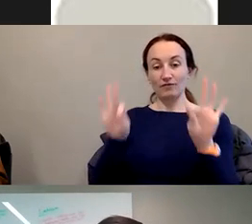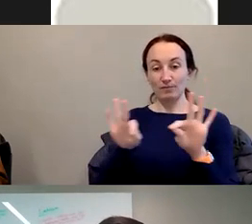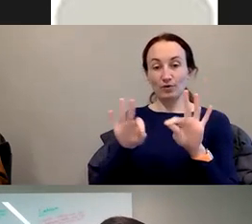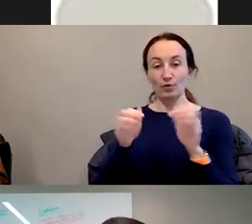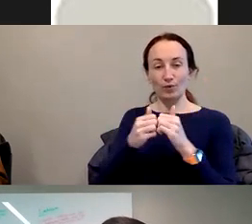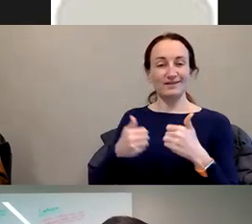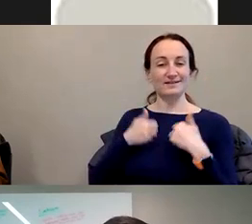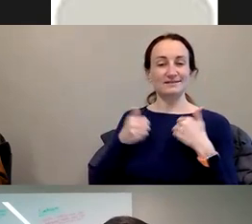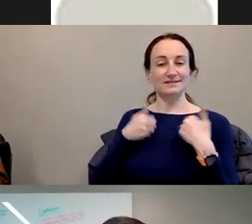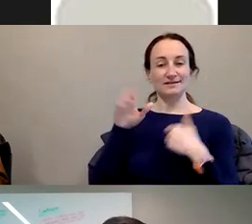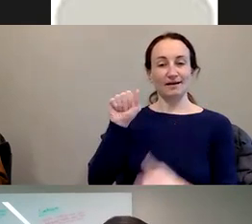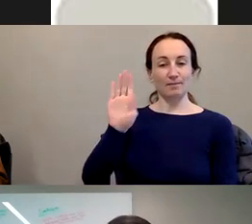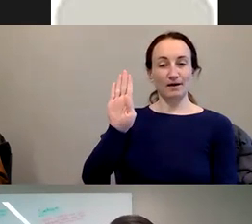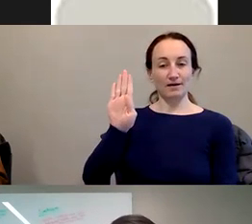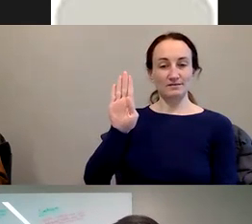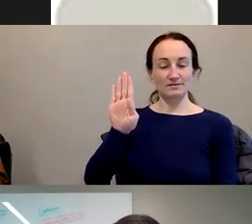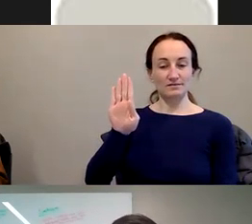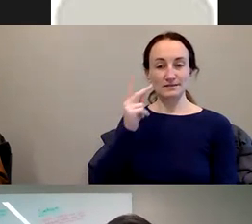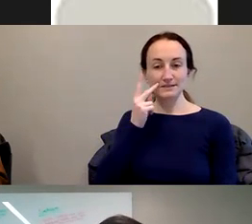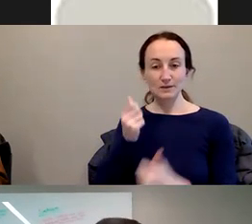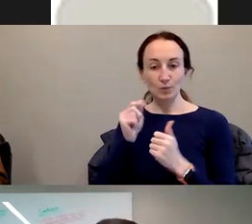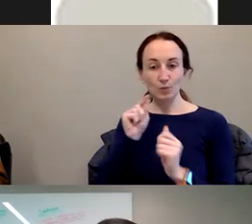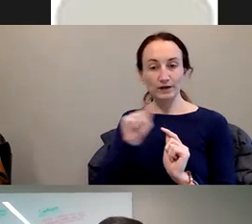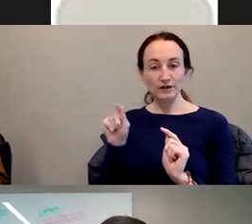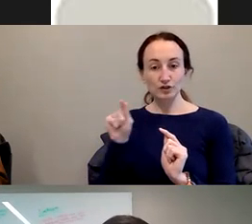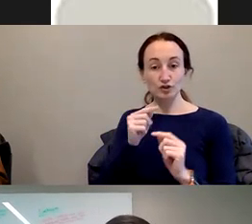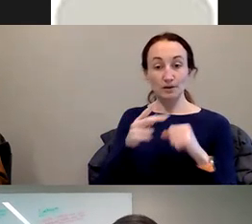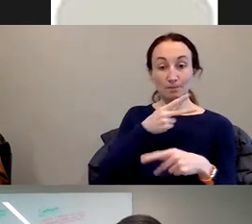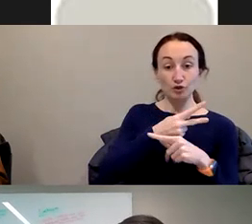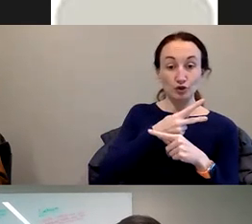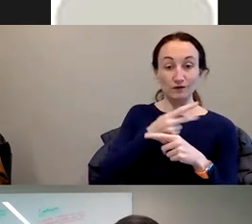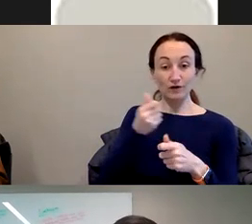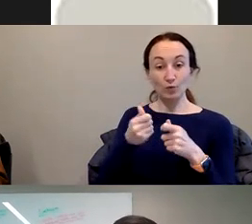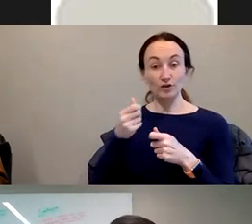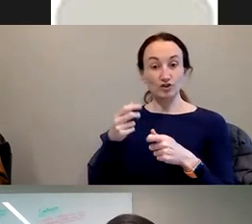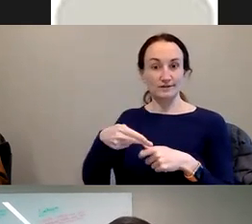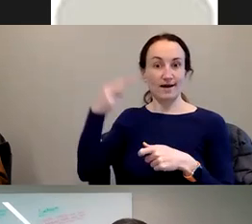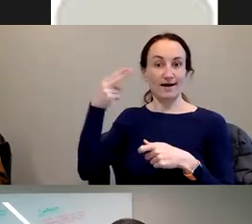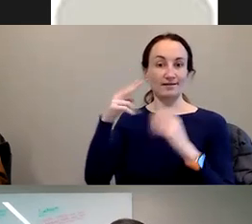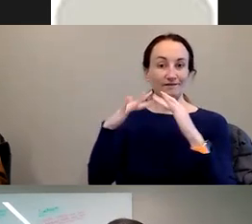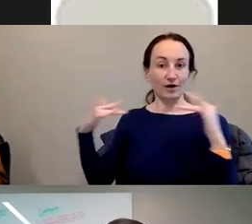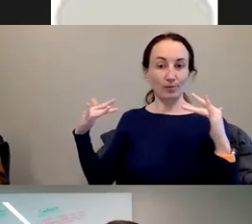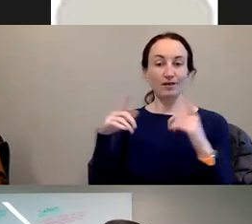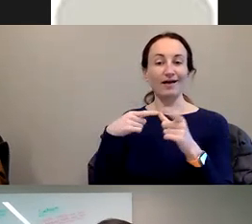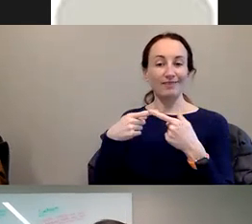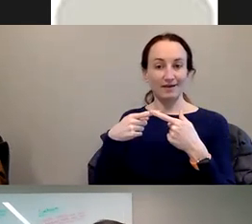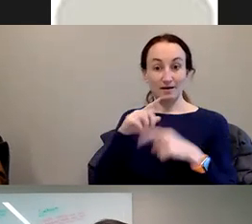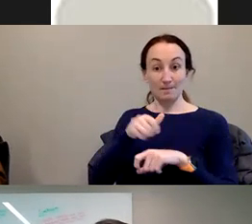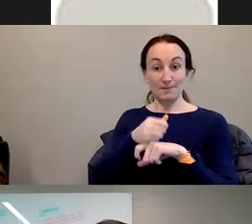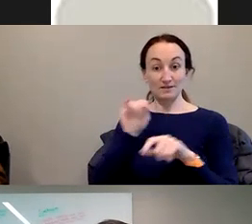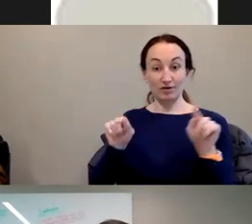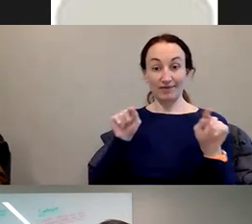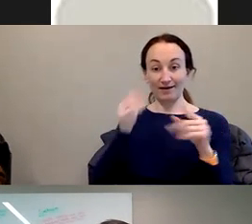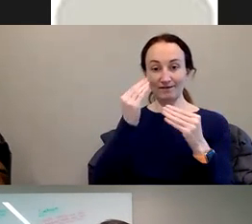existing antibodies and then see which part are conserved, which part is highly variable. Then we can, based on that, kind